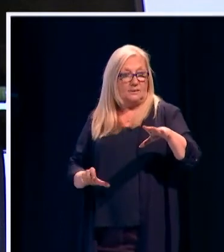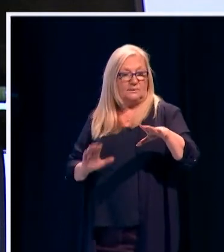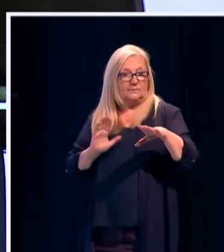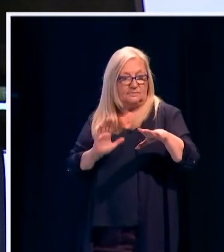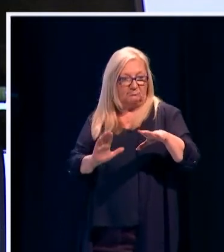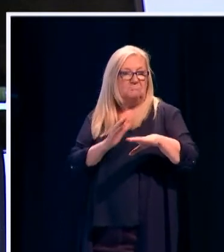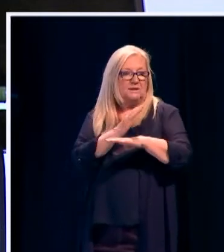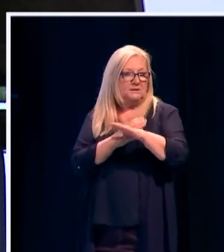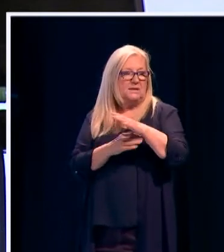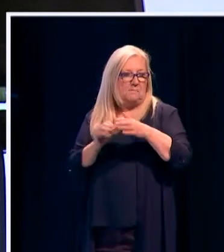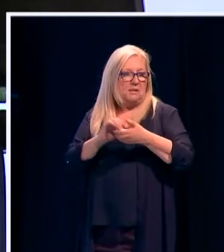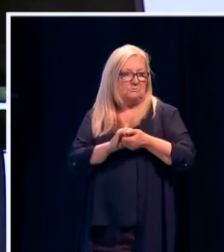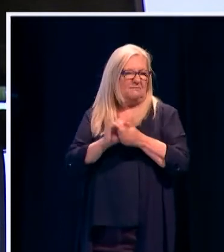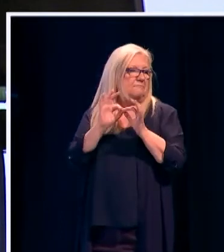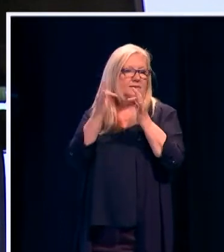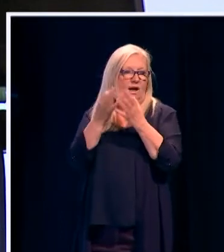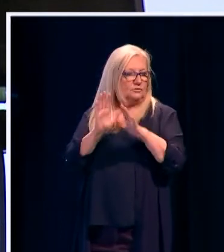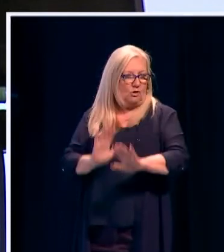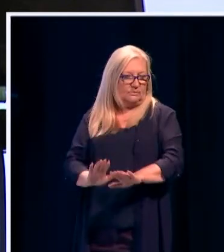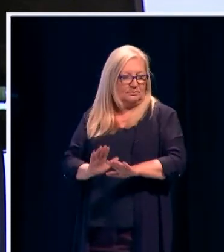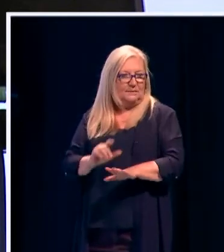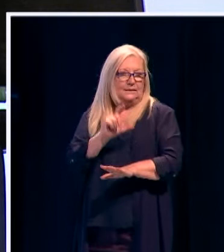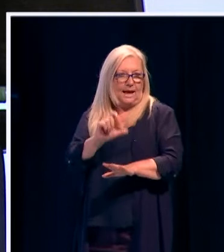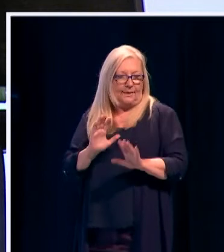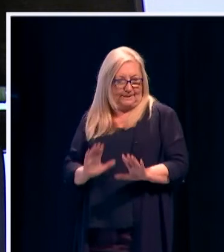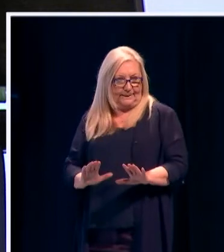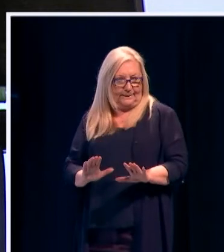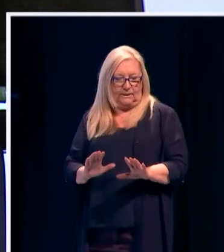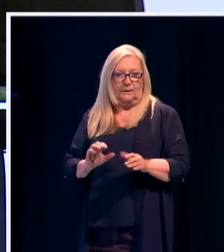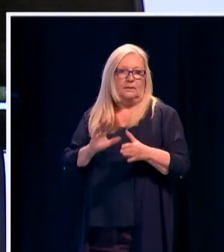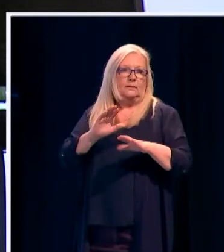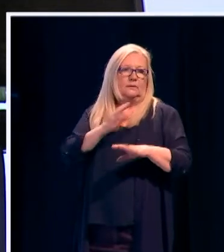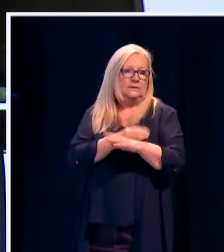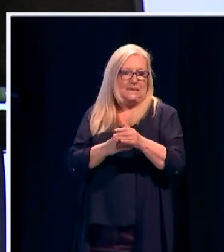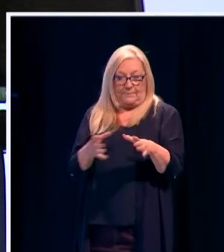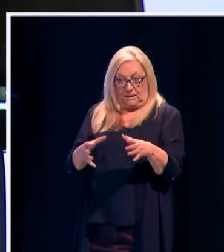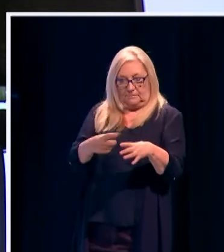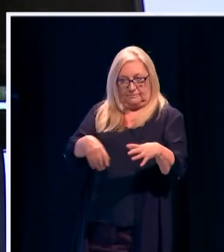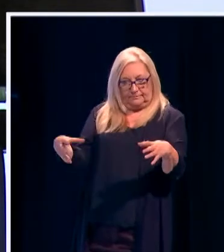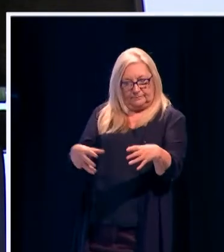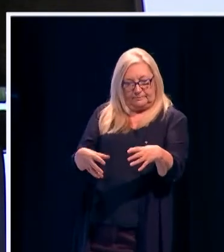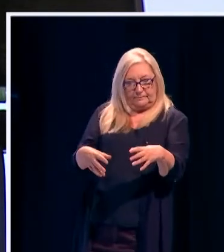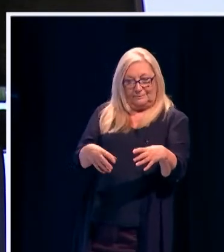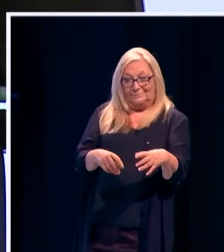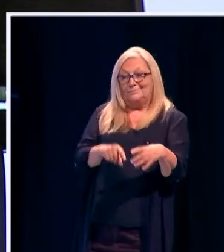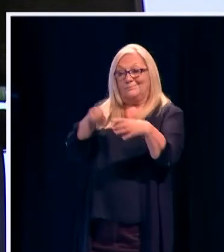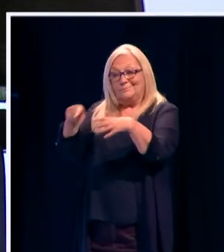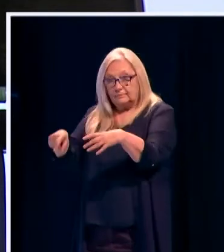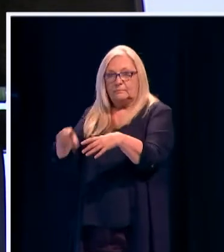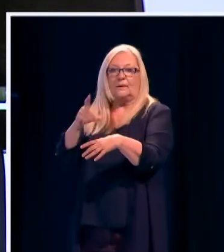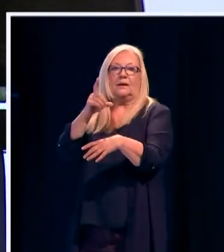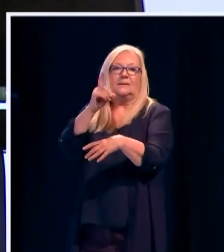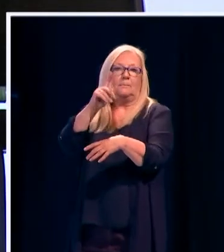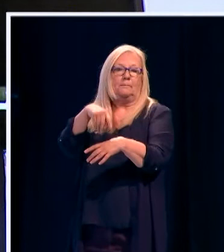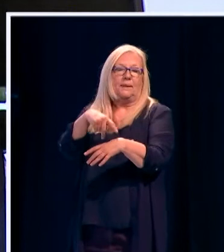DPOs, so it's a federation of Italian DPOs. The other one is DPI International.